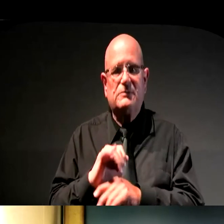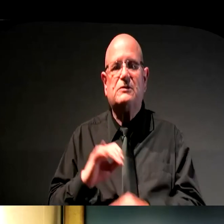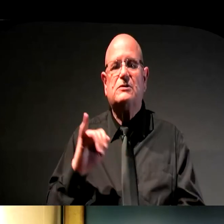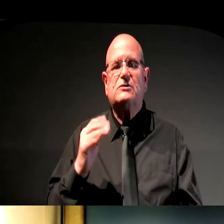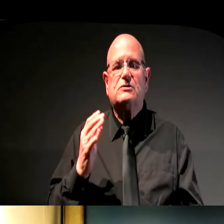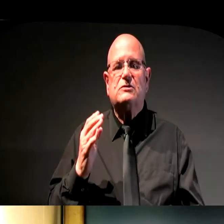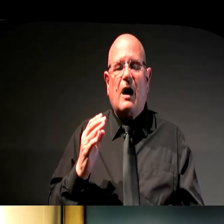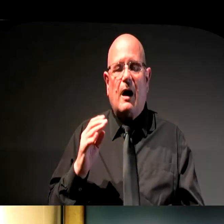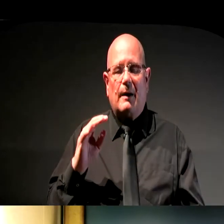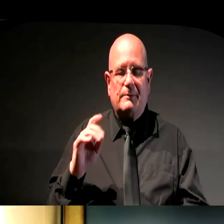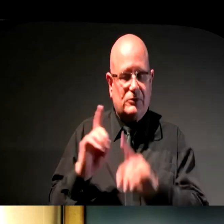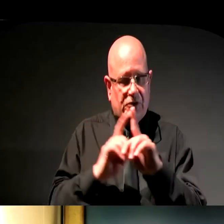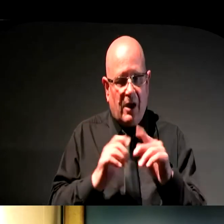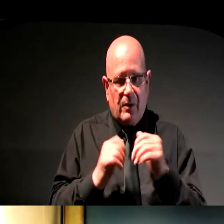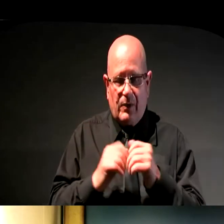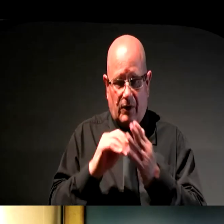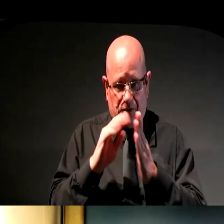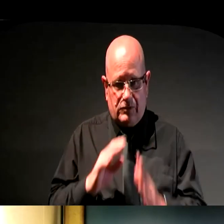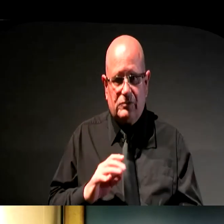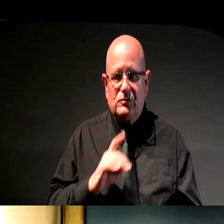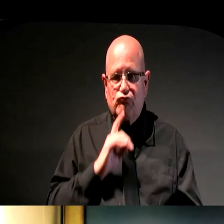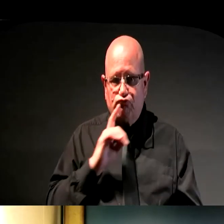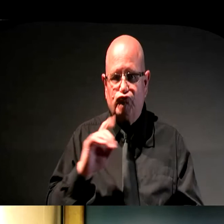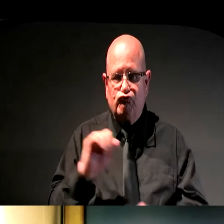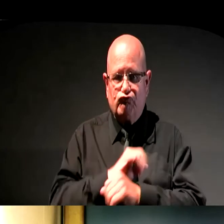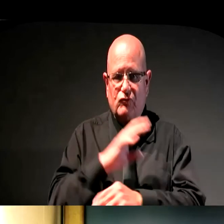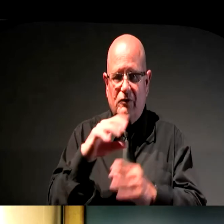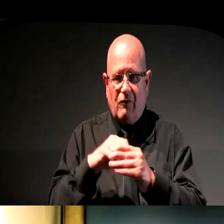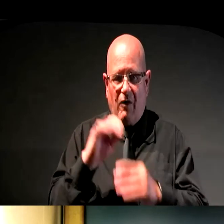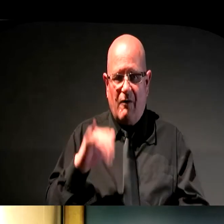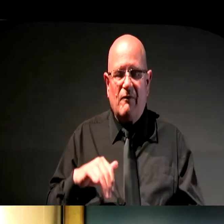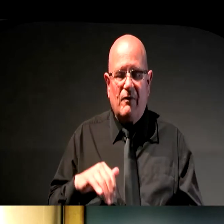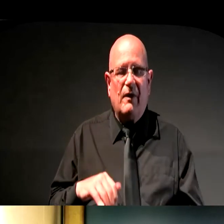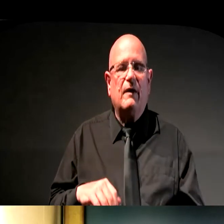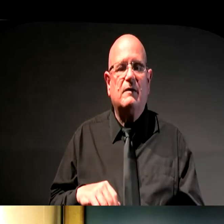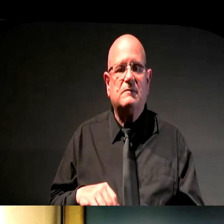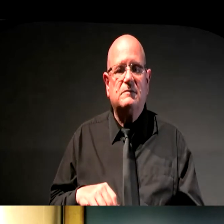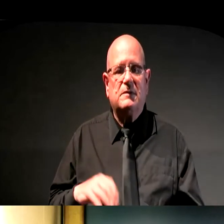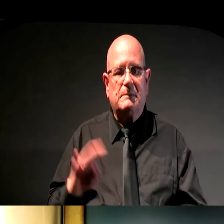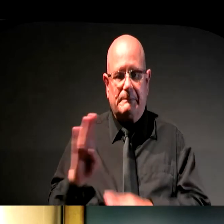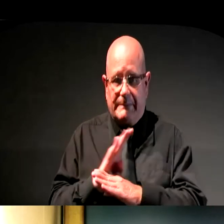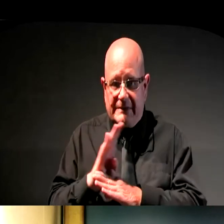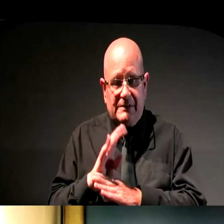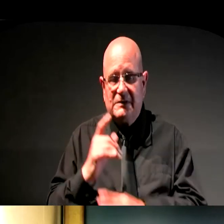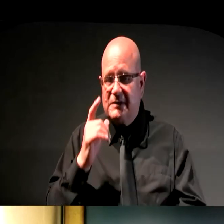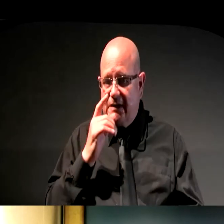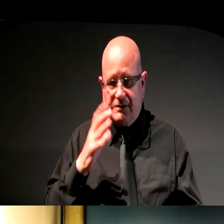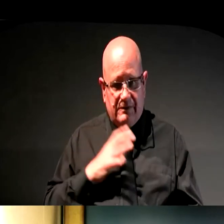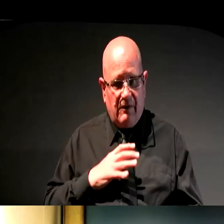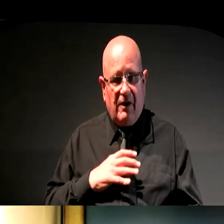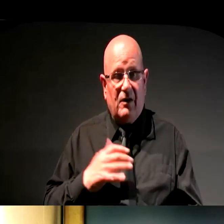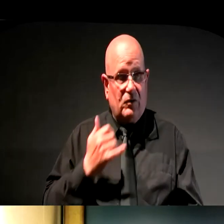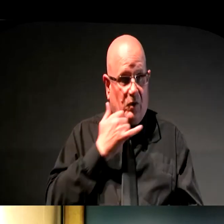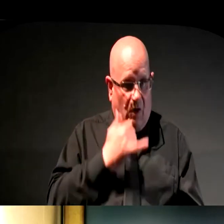you'd be willing to do with any of our students, we would definitely welcome that. If you're interested in any business lunches, please give us a call and we'll invite you to the next